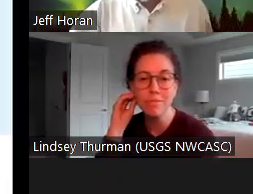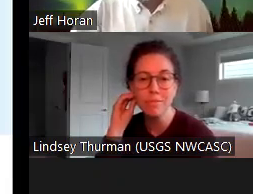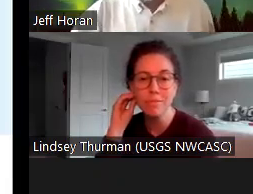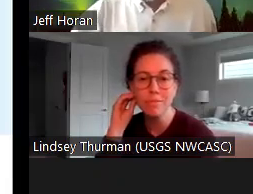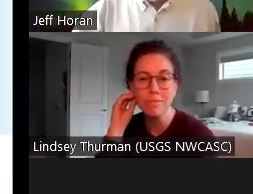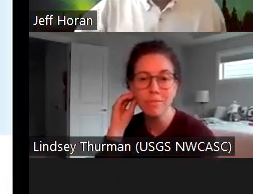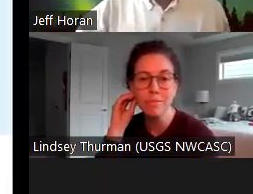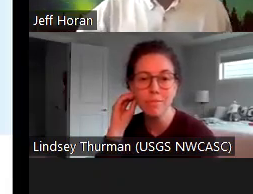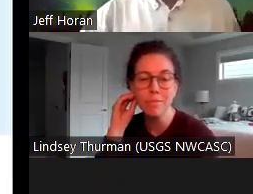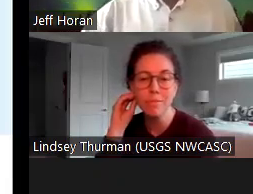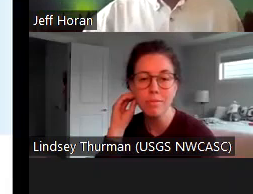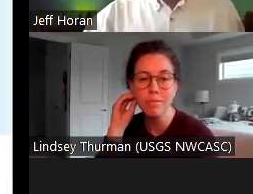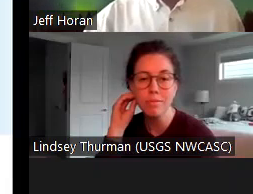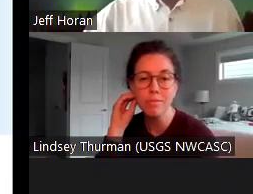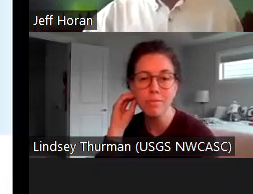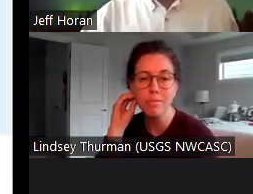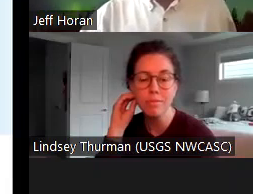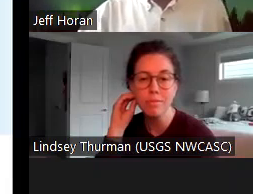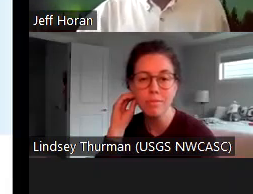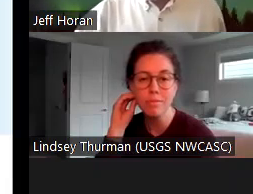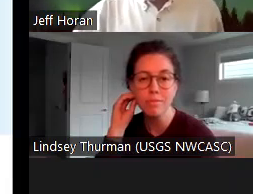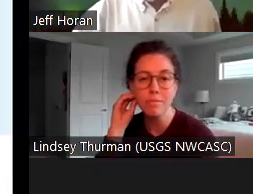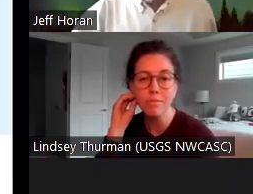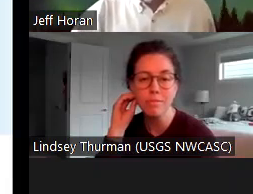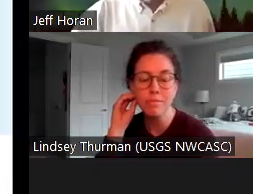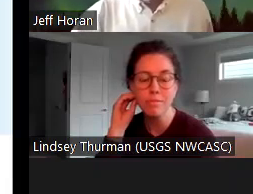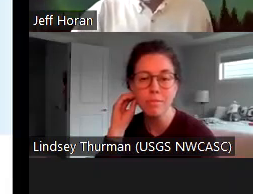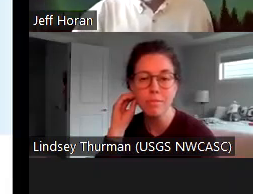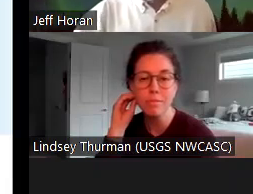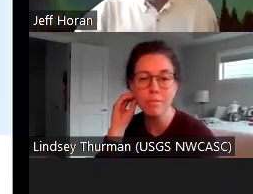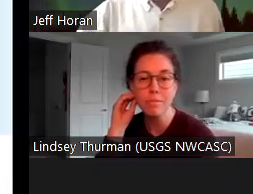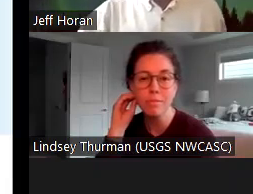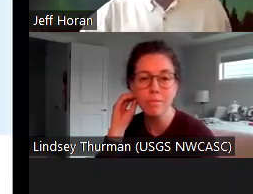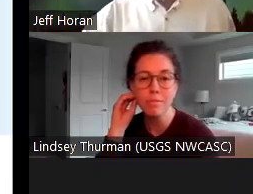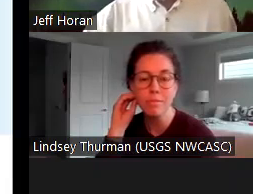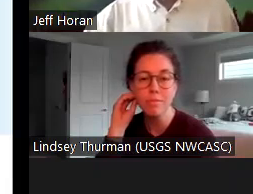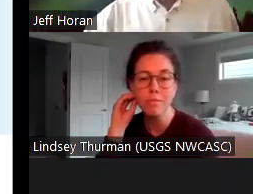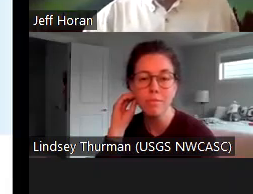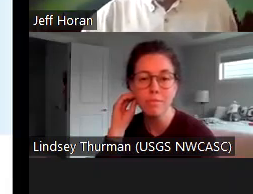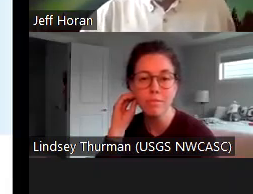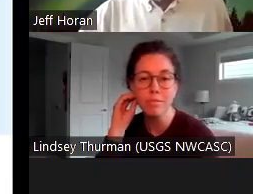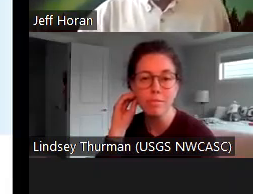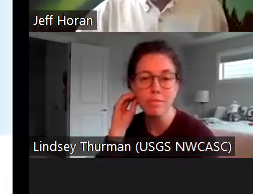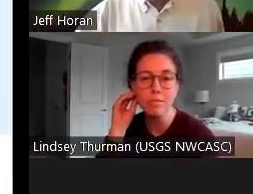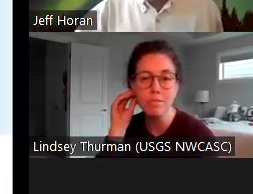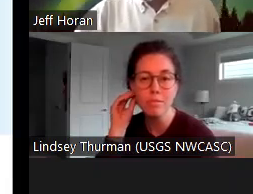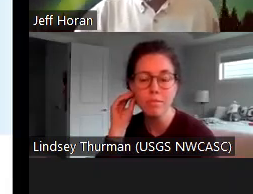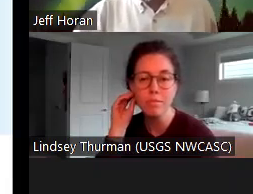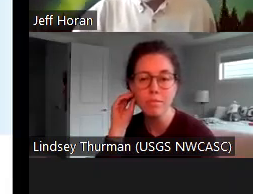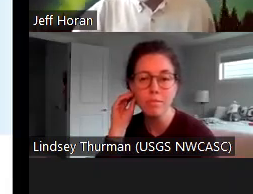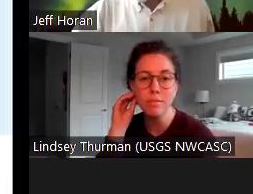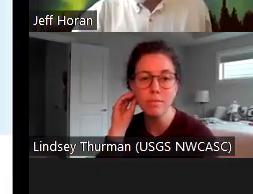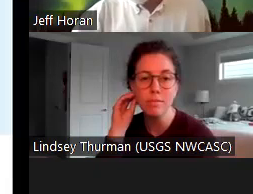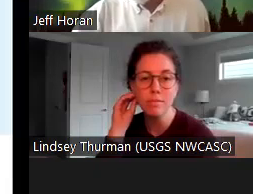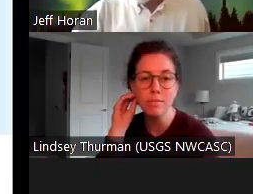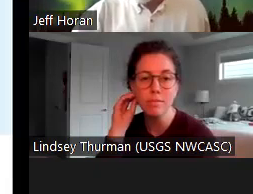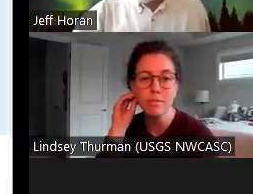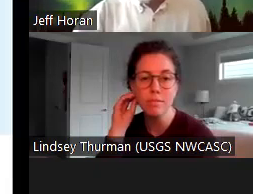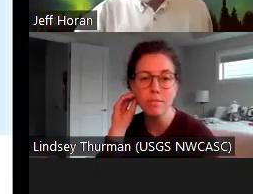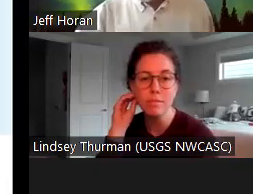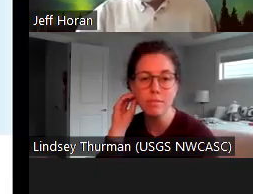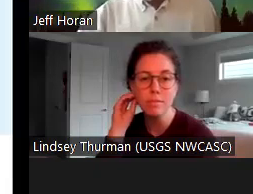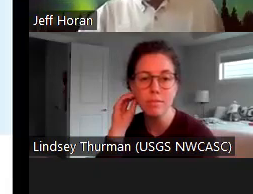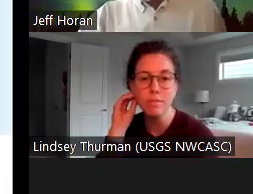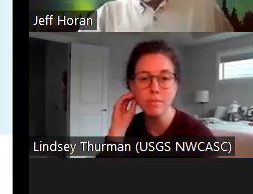wildlife science, and she also has her BS at University of Florida in wildlife ecology and conservation. Lindsey